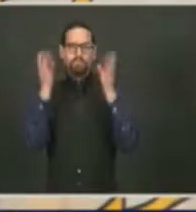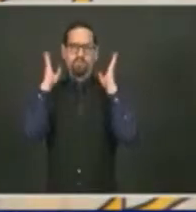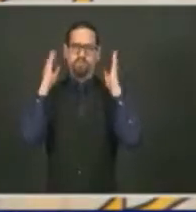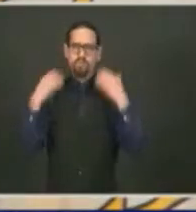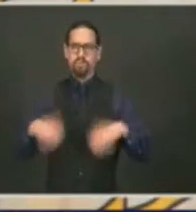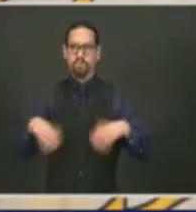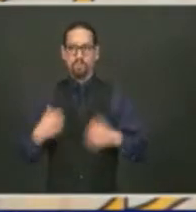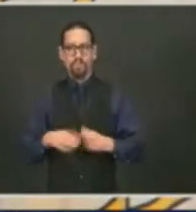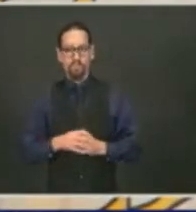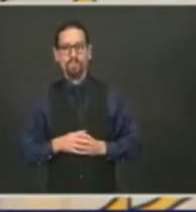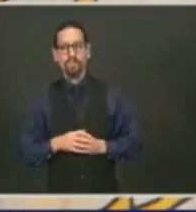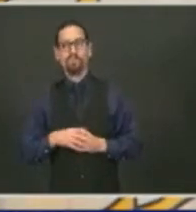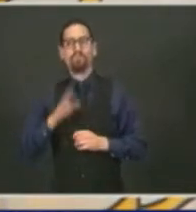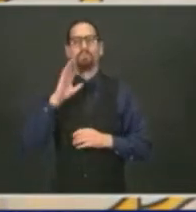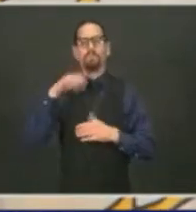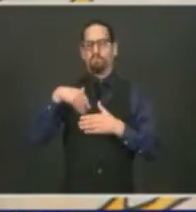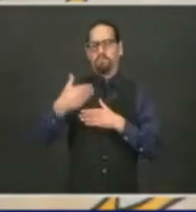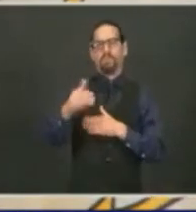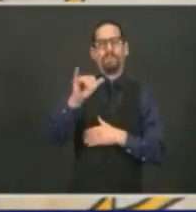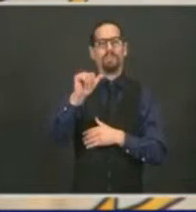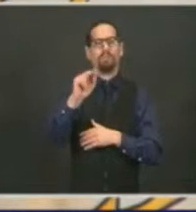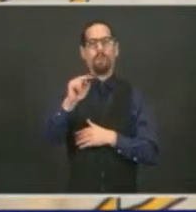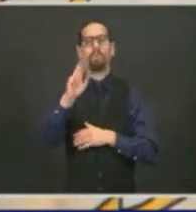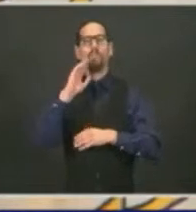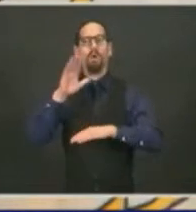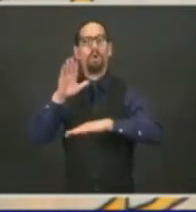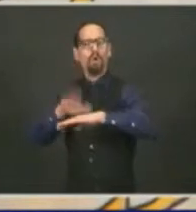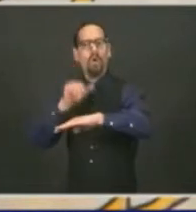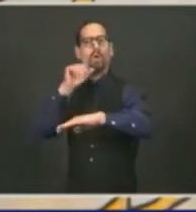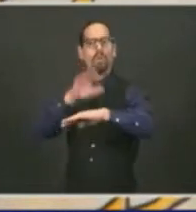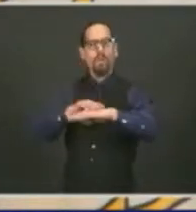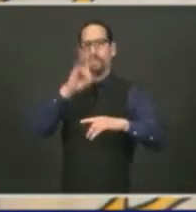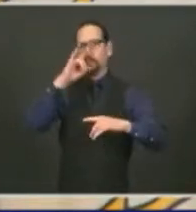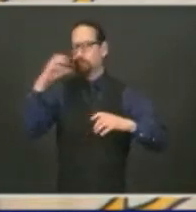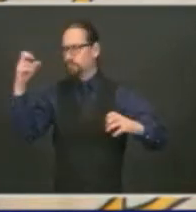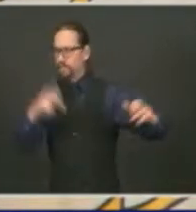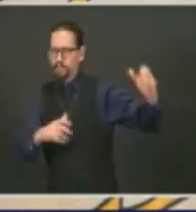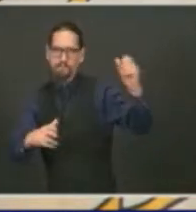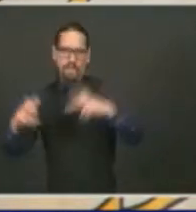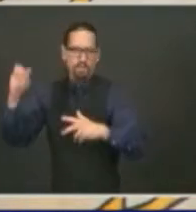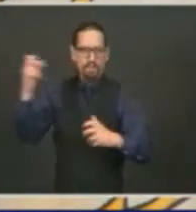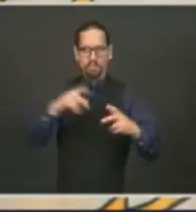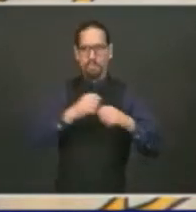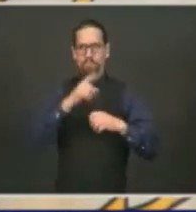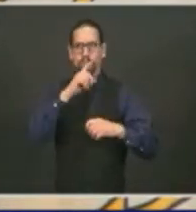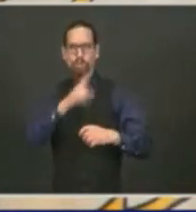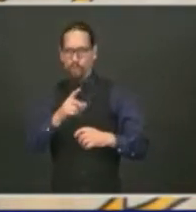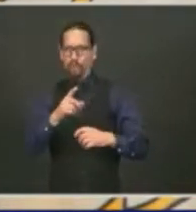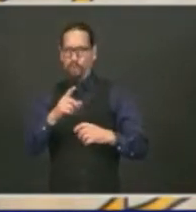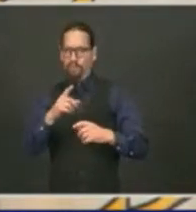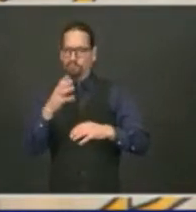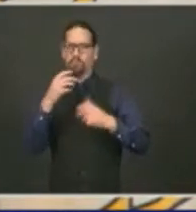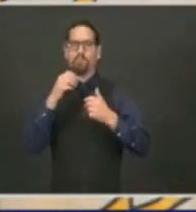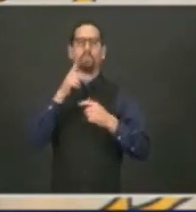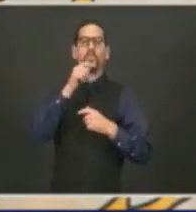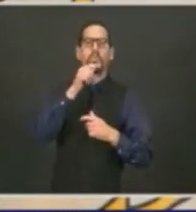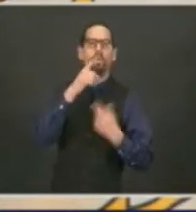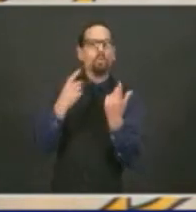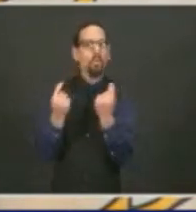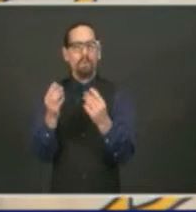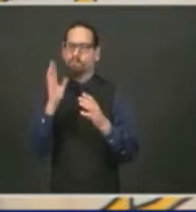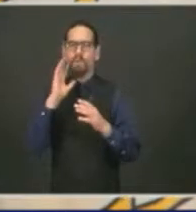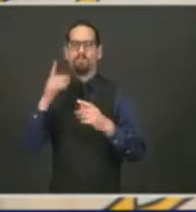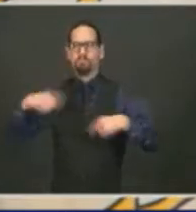that we can to make sure that the kids can get back in January. To that